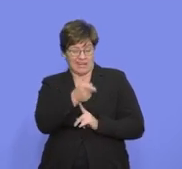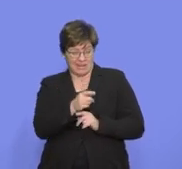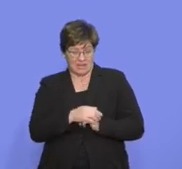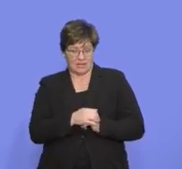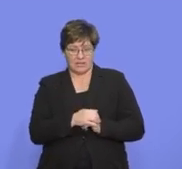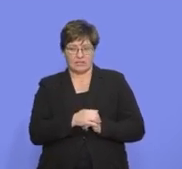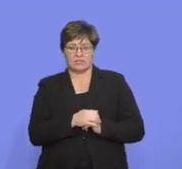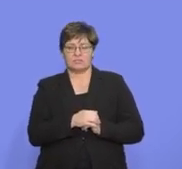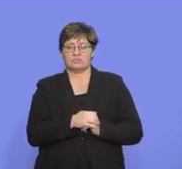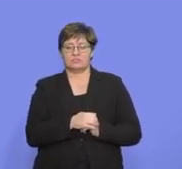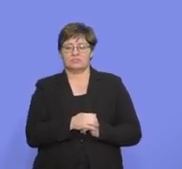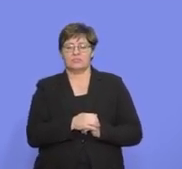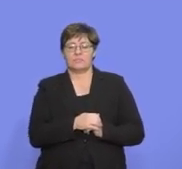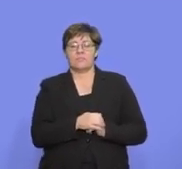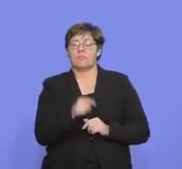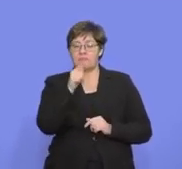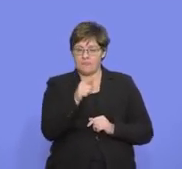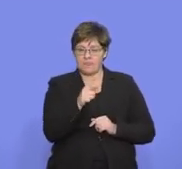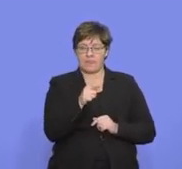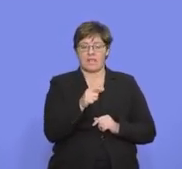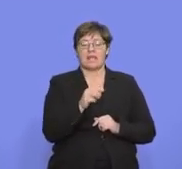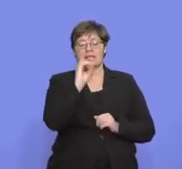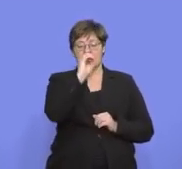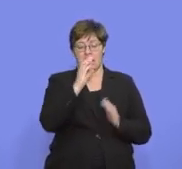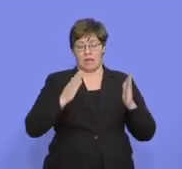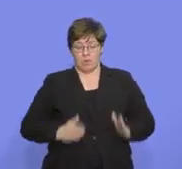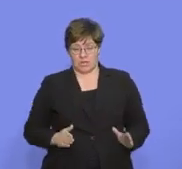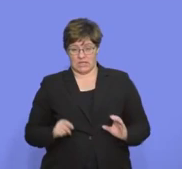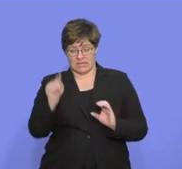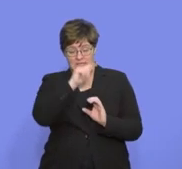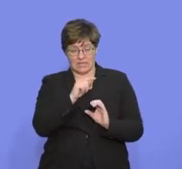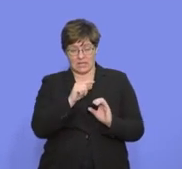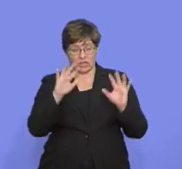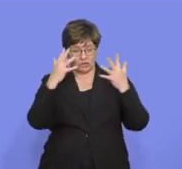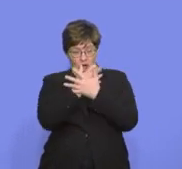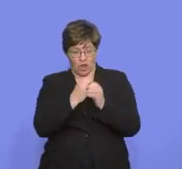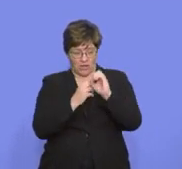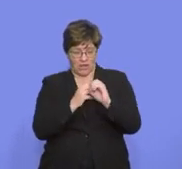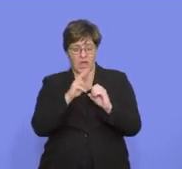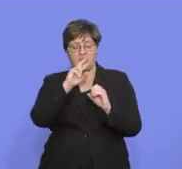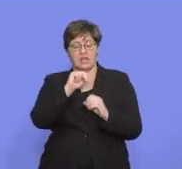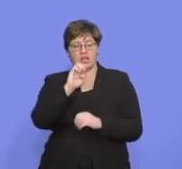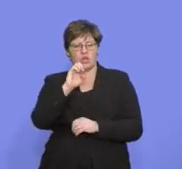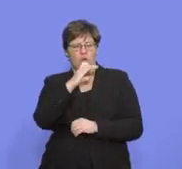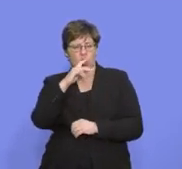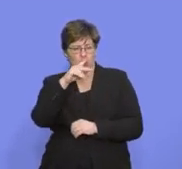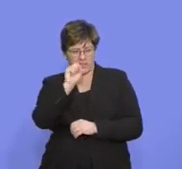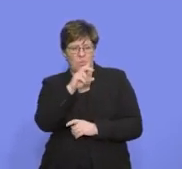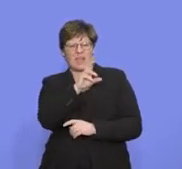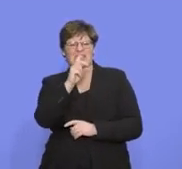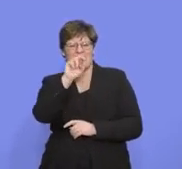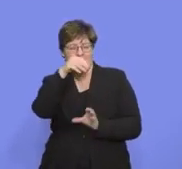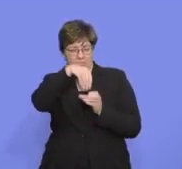You can see this part here. This is the cell body, right? So that little dark thing there will be the nucleus. You know that's